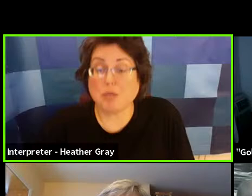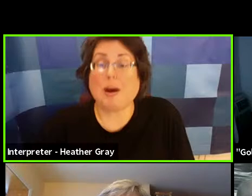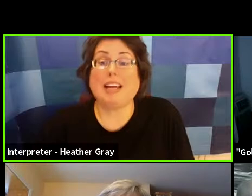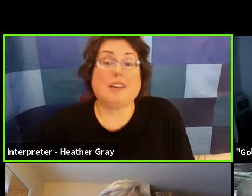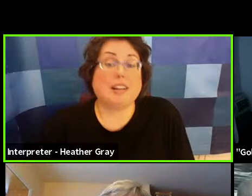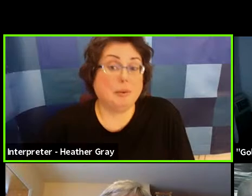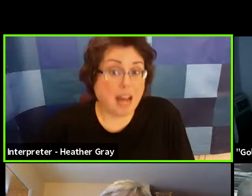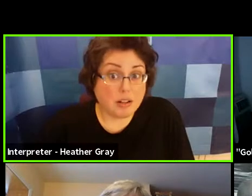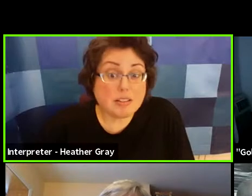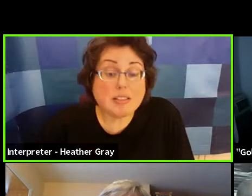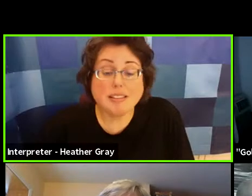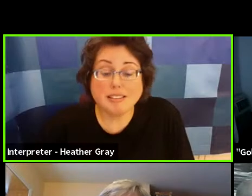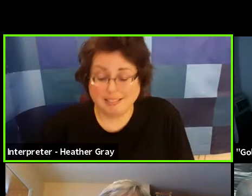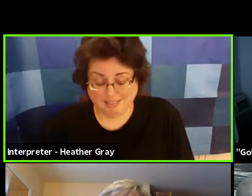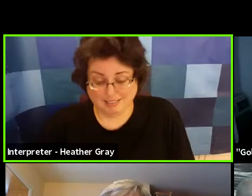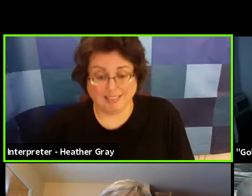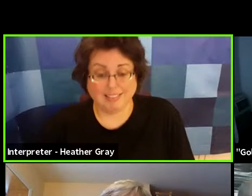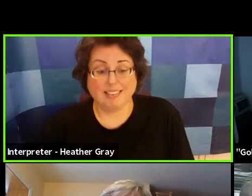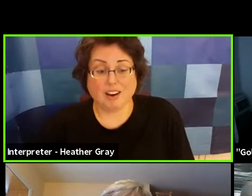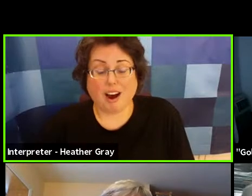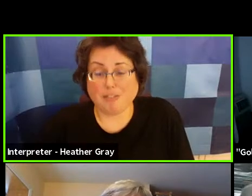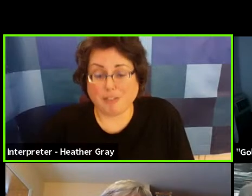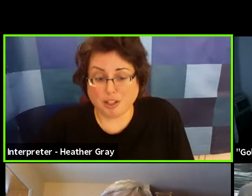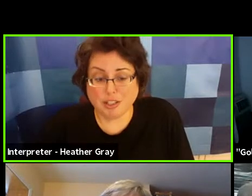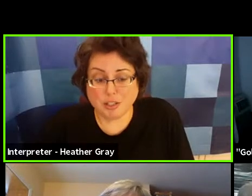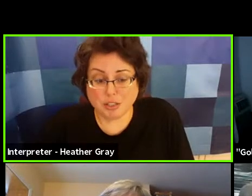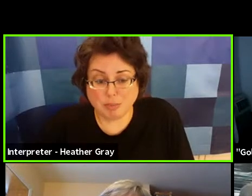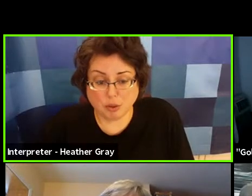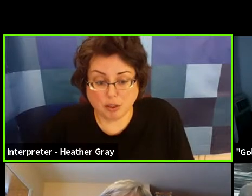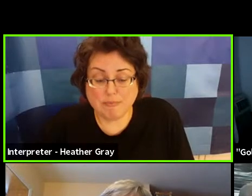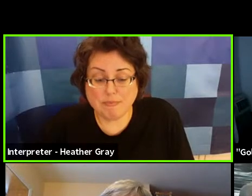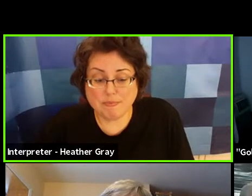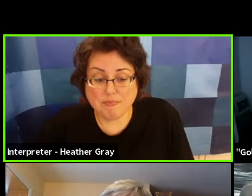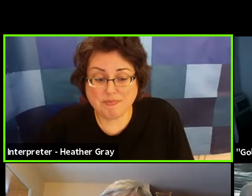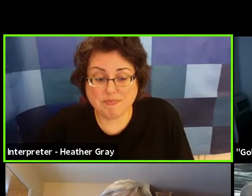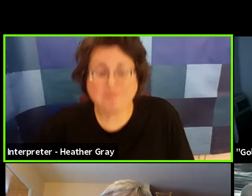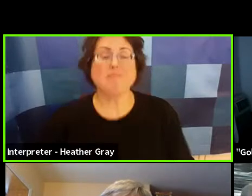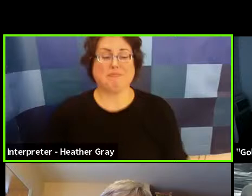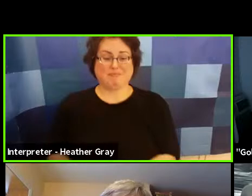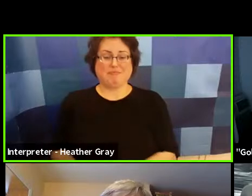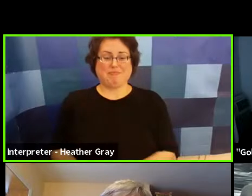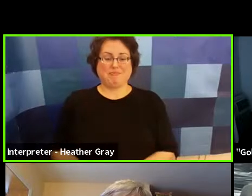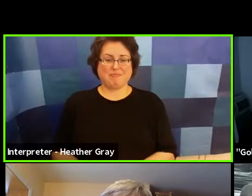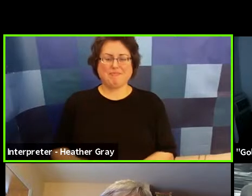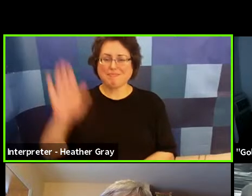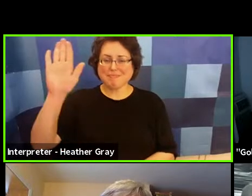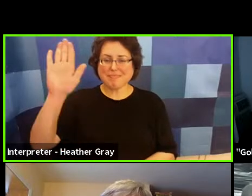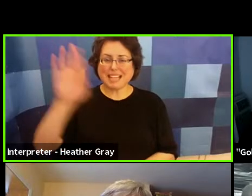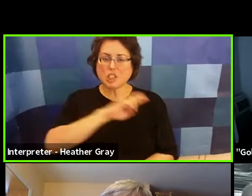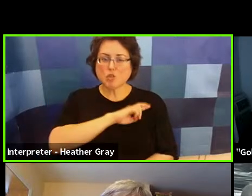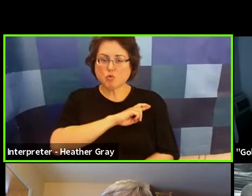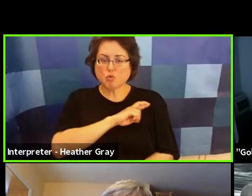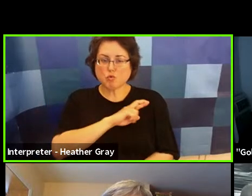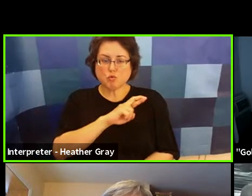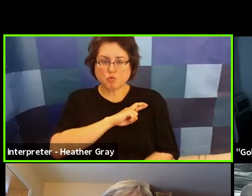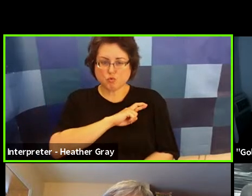But do I hear anyone else offer to support? This